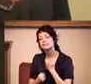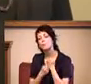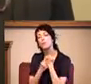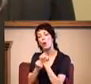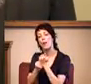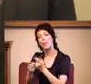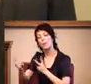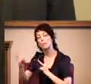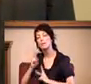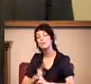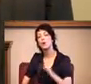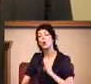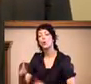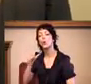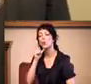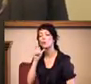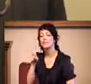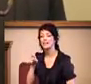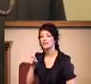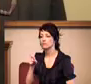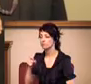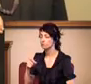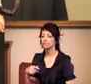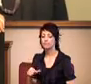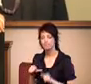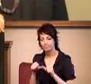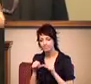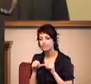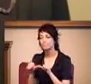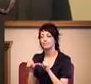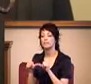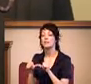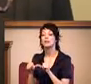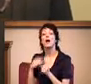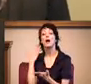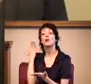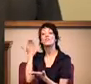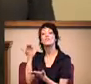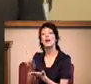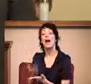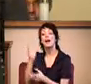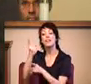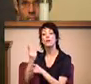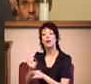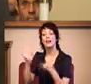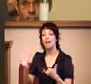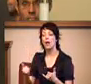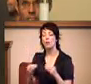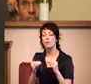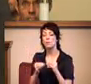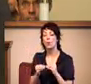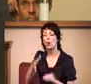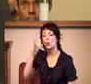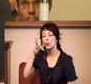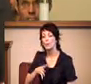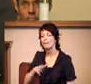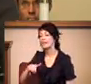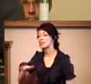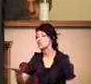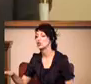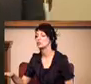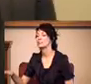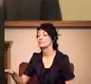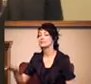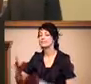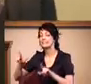you, and vice versa. The fact that right now there are more women and children living under